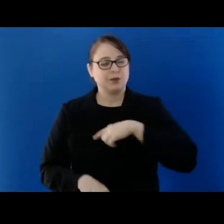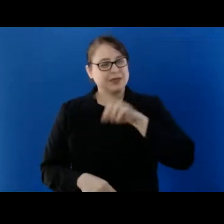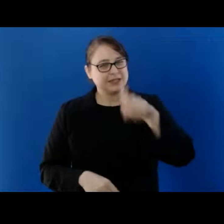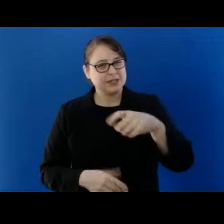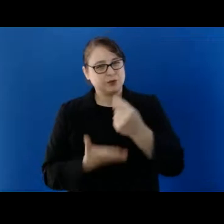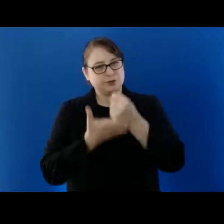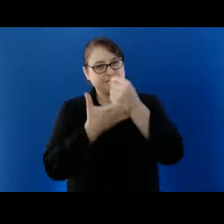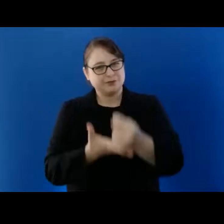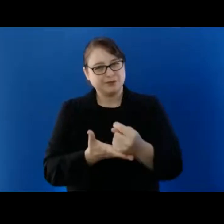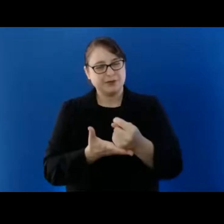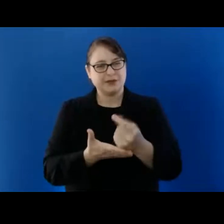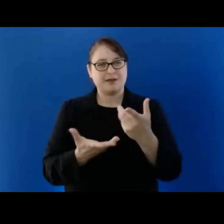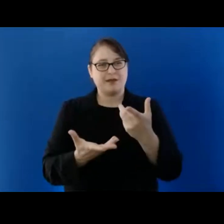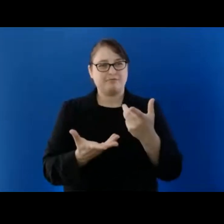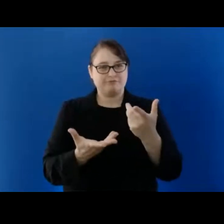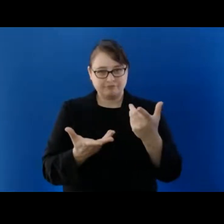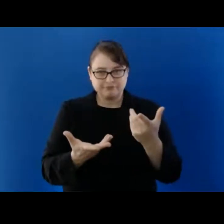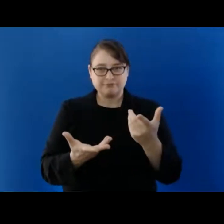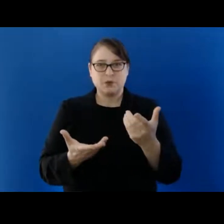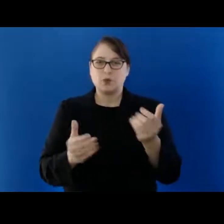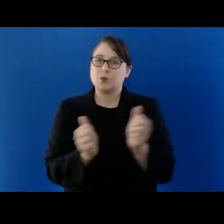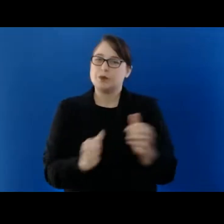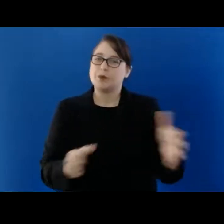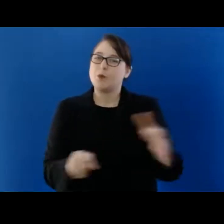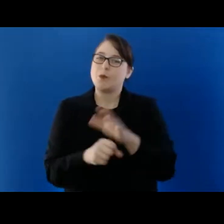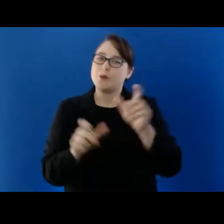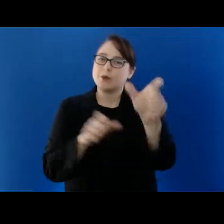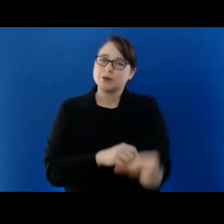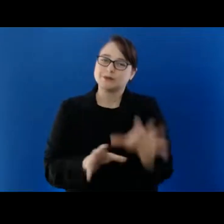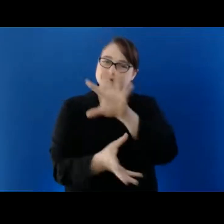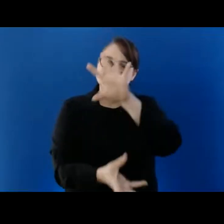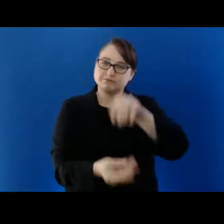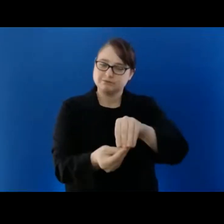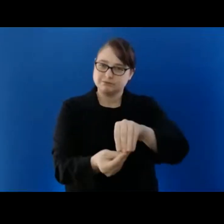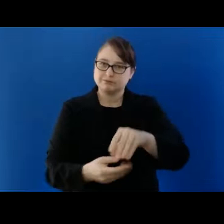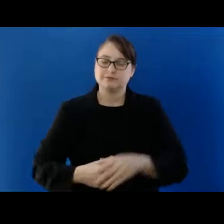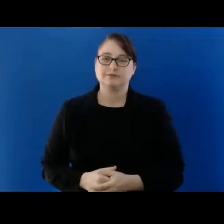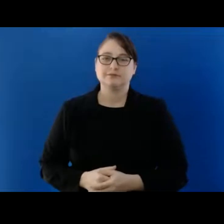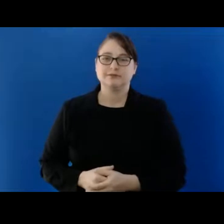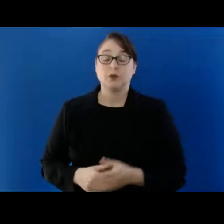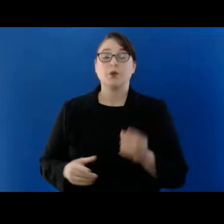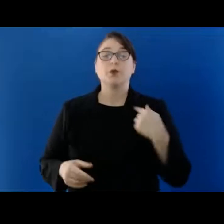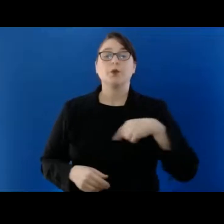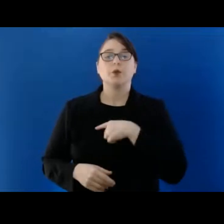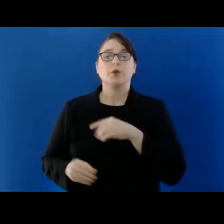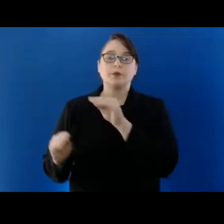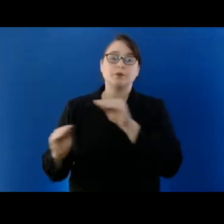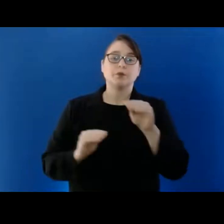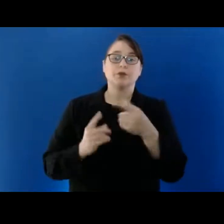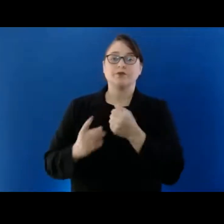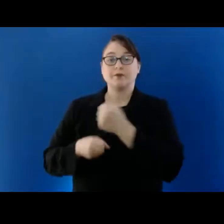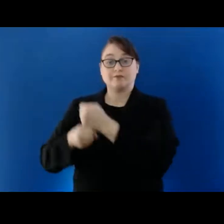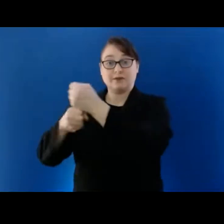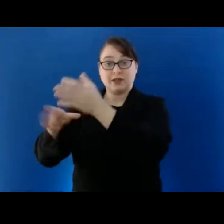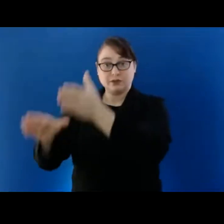And so one of the things was to move from the vaccine ambassador program to also giving